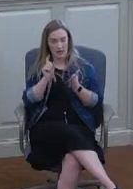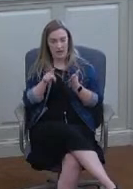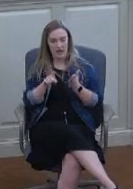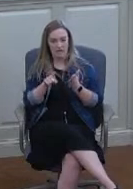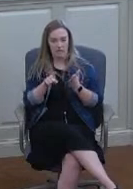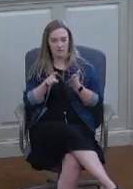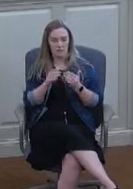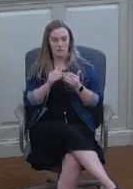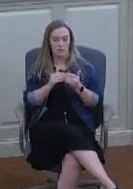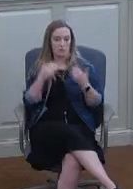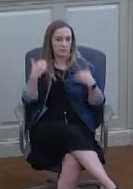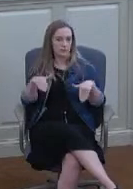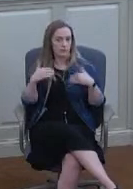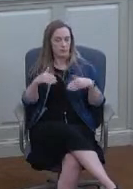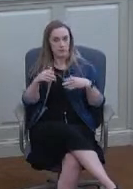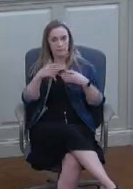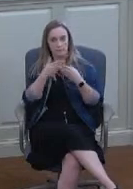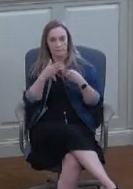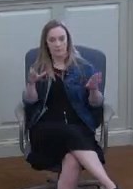public benefit,